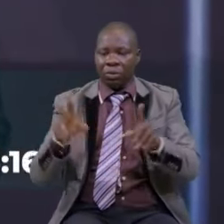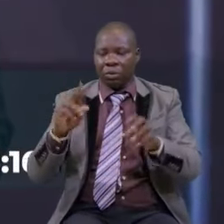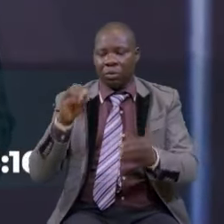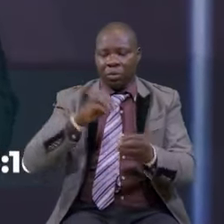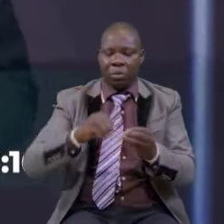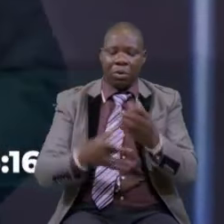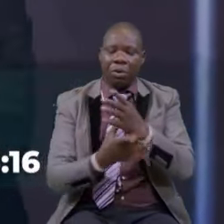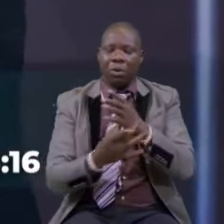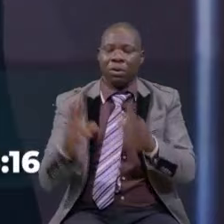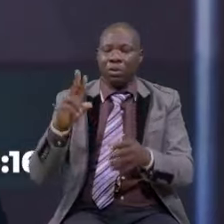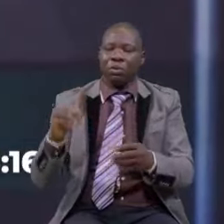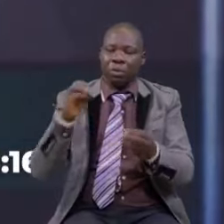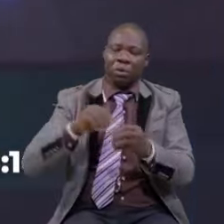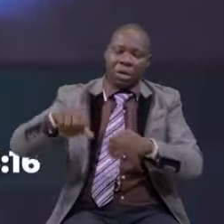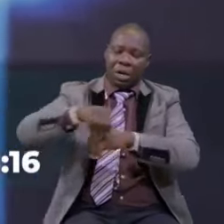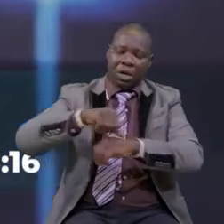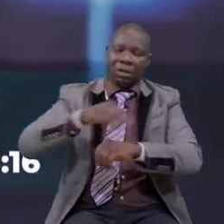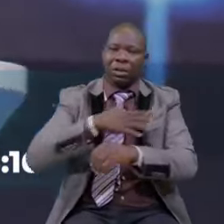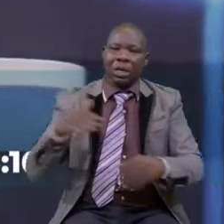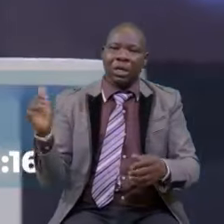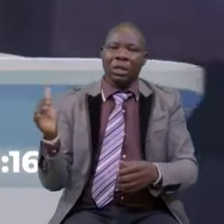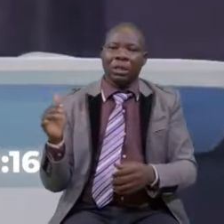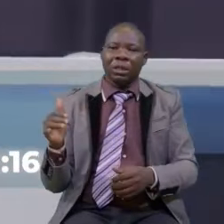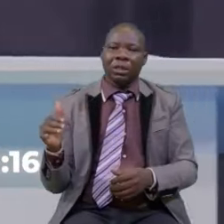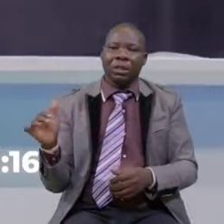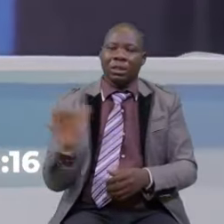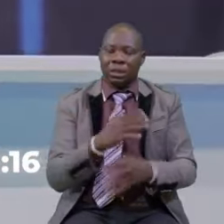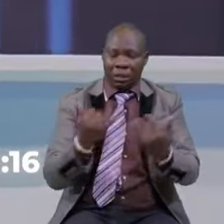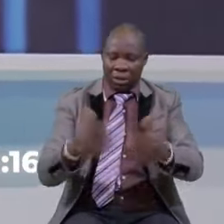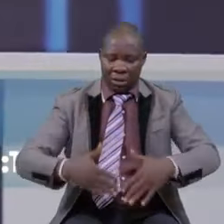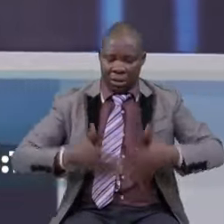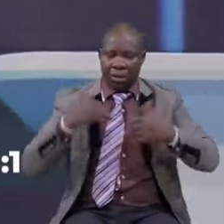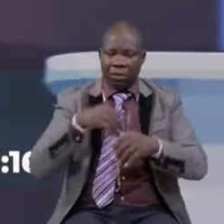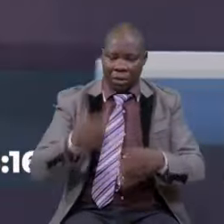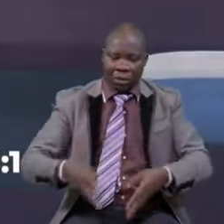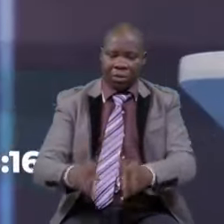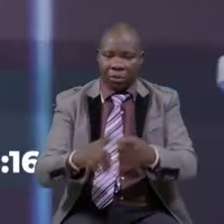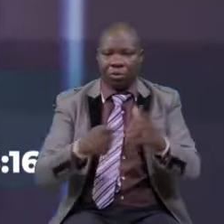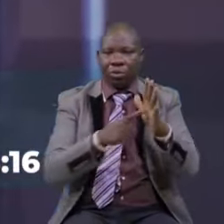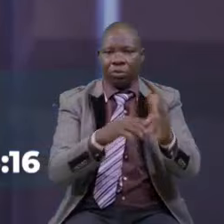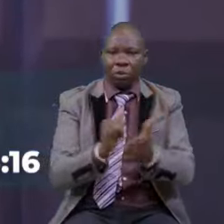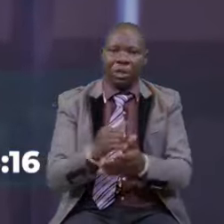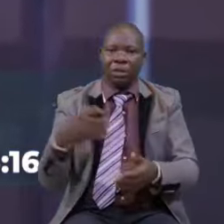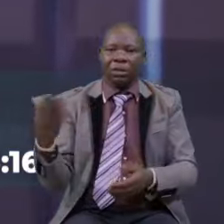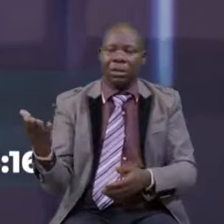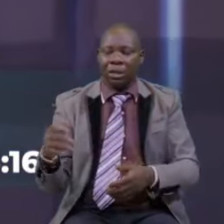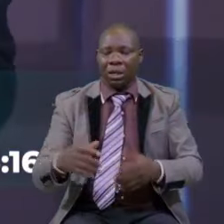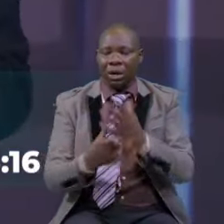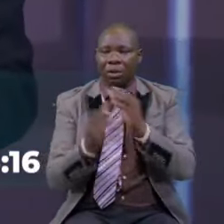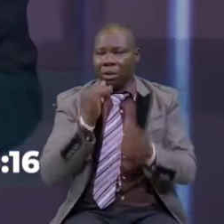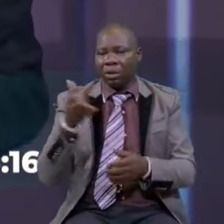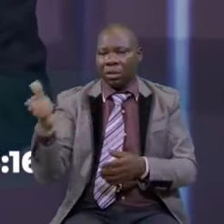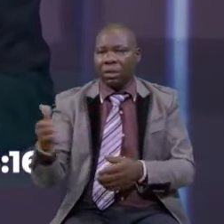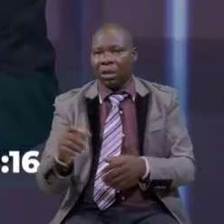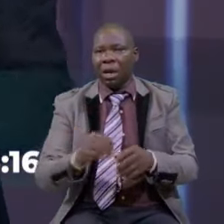more anointing. And they're not living in a way to show that the oil is there and the lamp